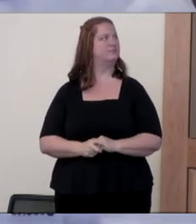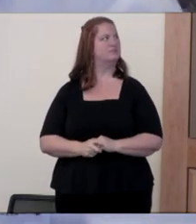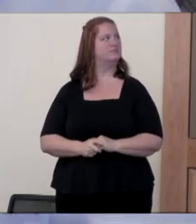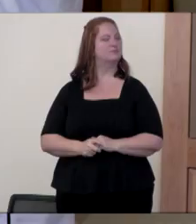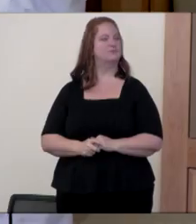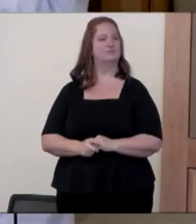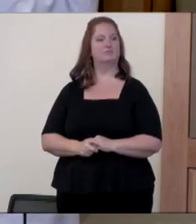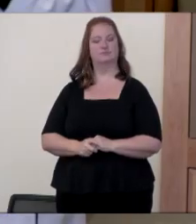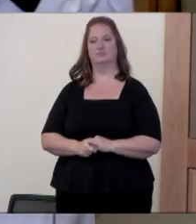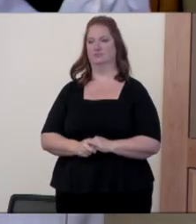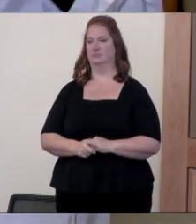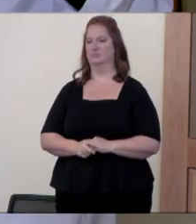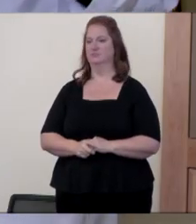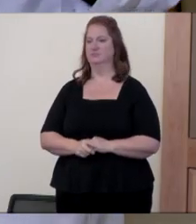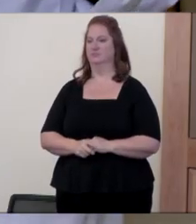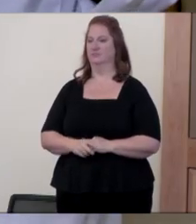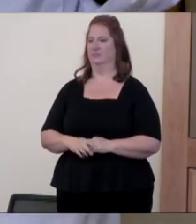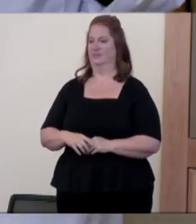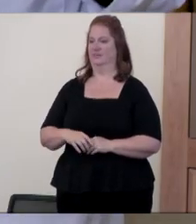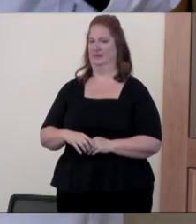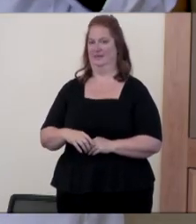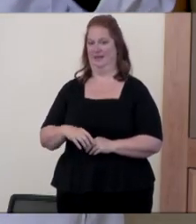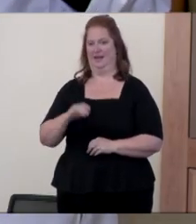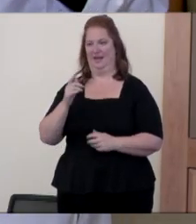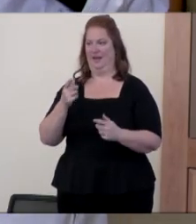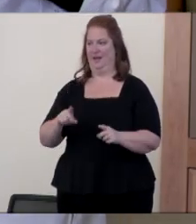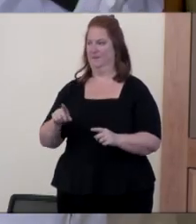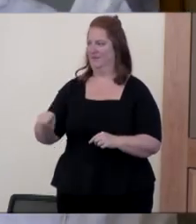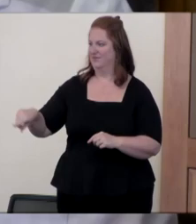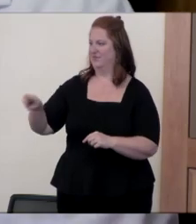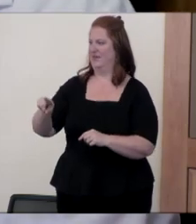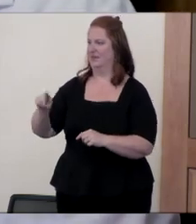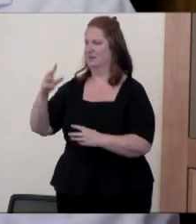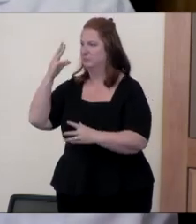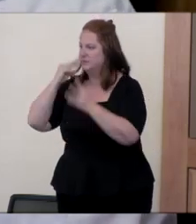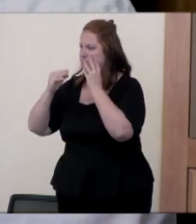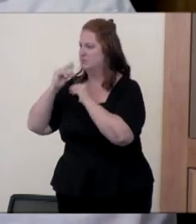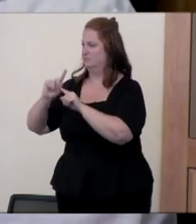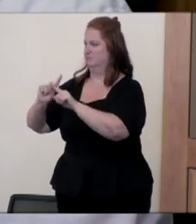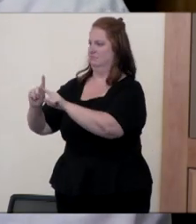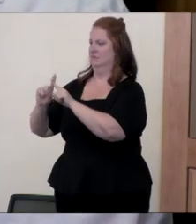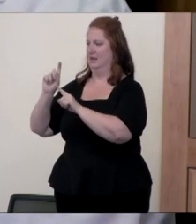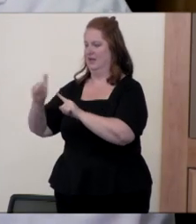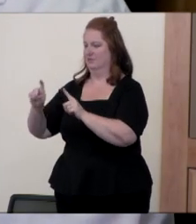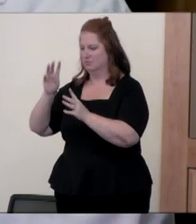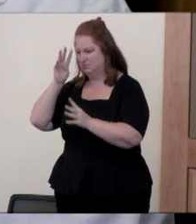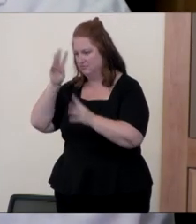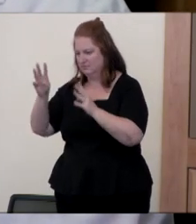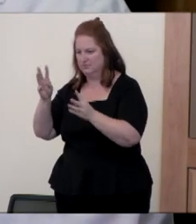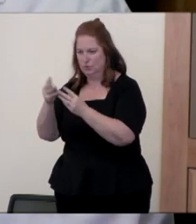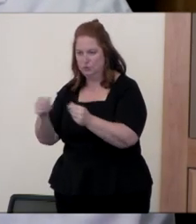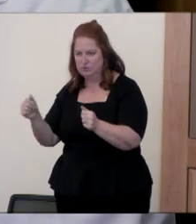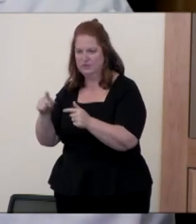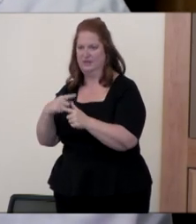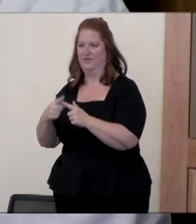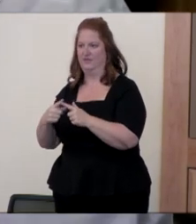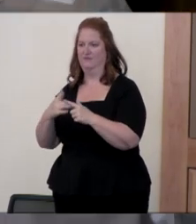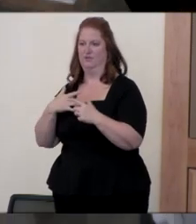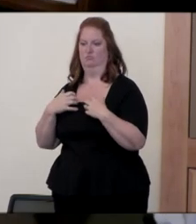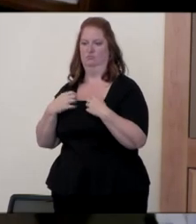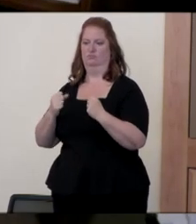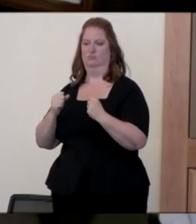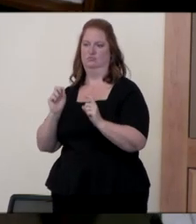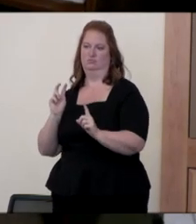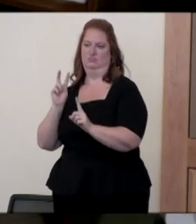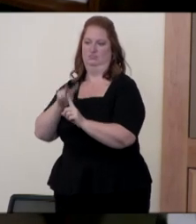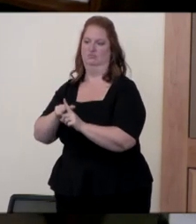into uncomfortable situations where they themselves have to come up with solutions, have the confidence to implement them, and